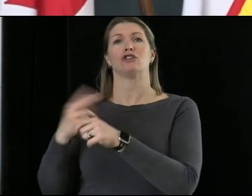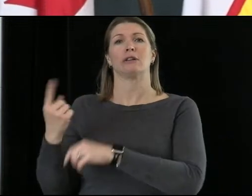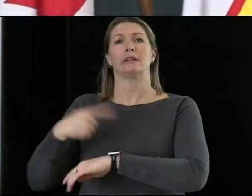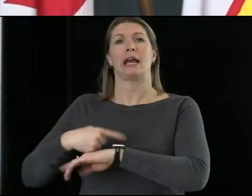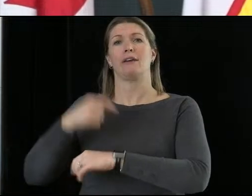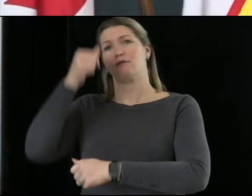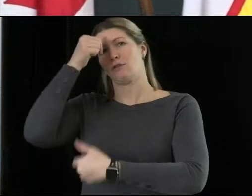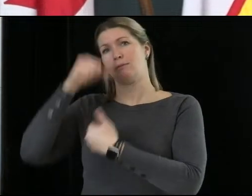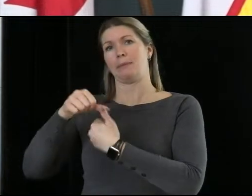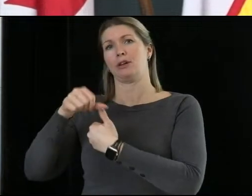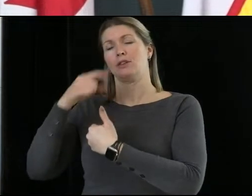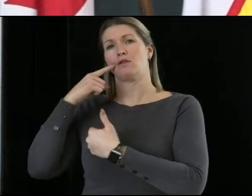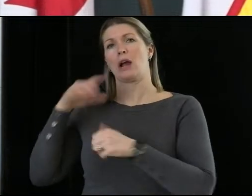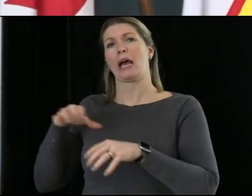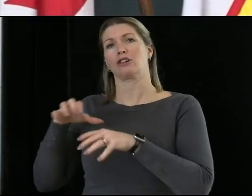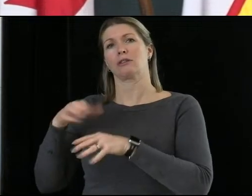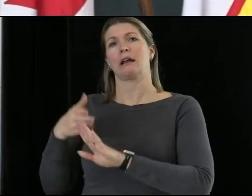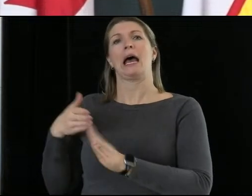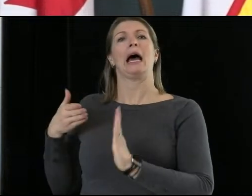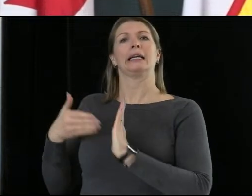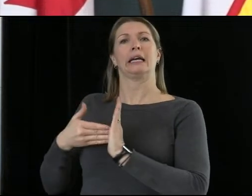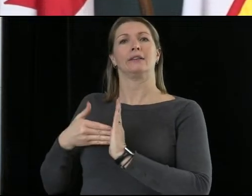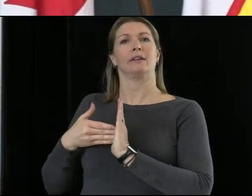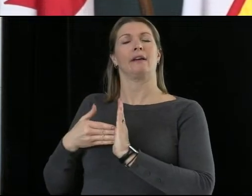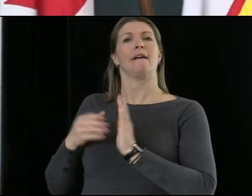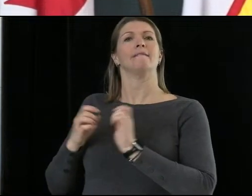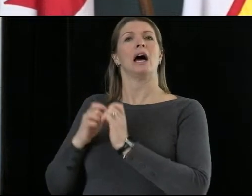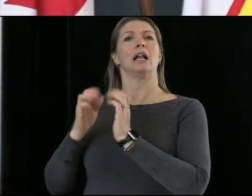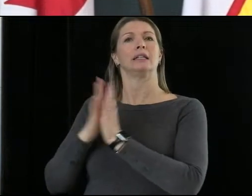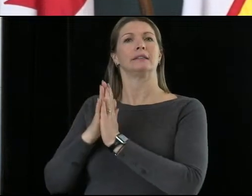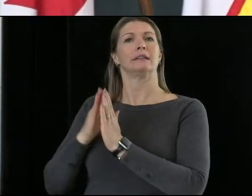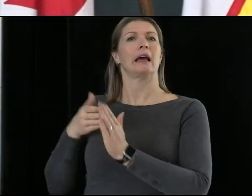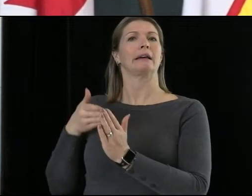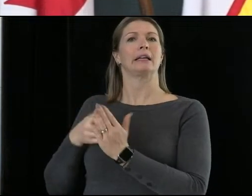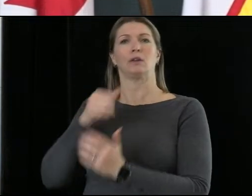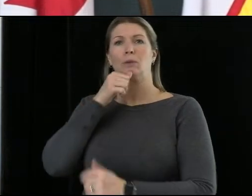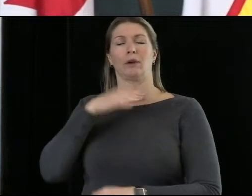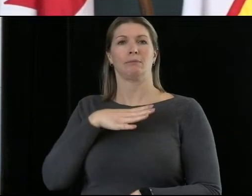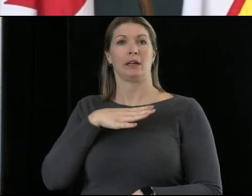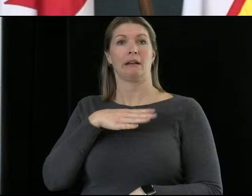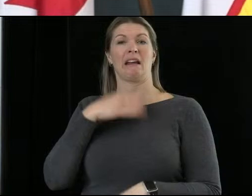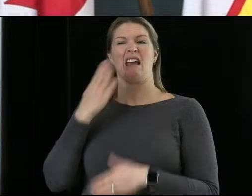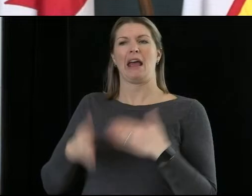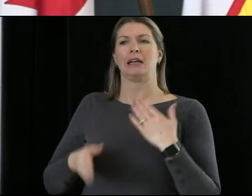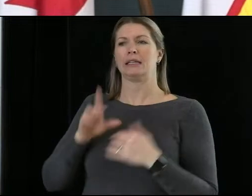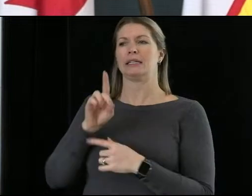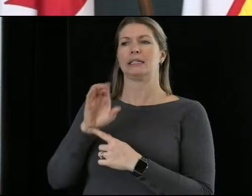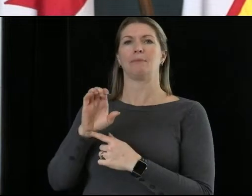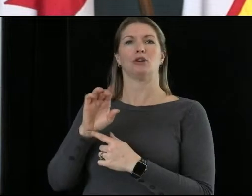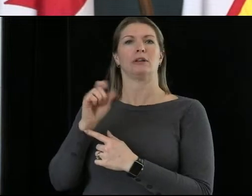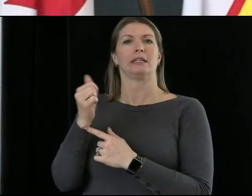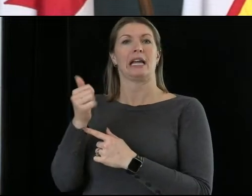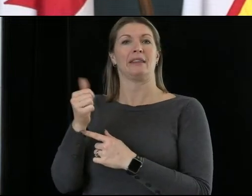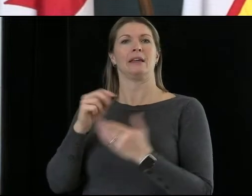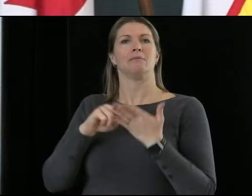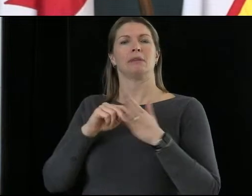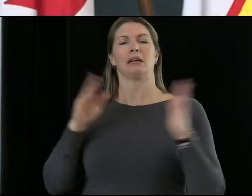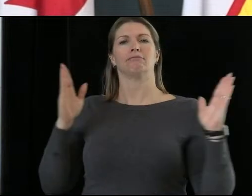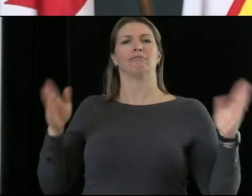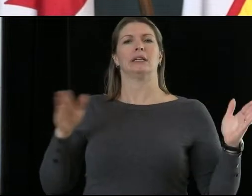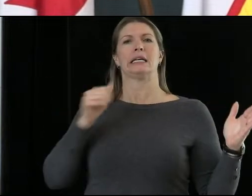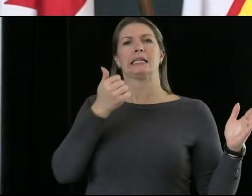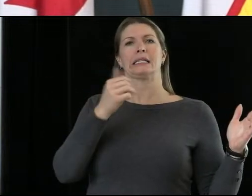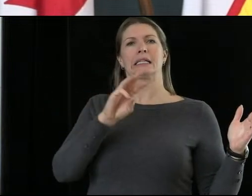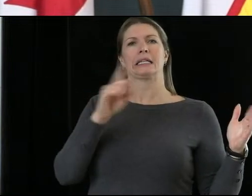Remembrance and Action on Violence Against Women, ending December 10th, encompassing the 16 days of activism against